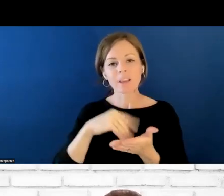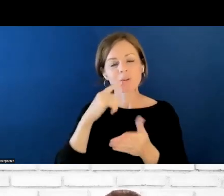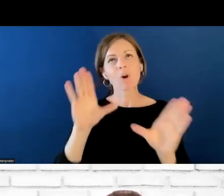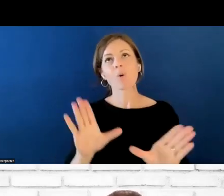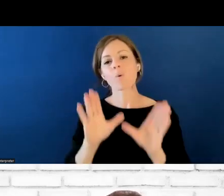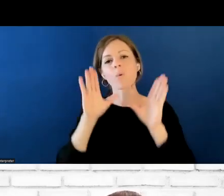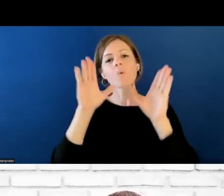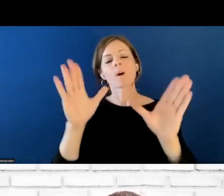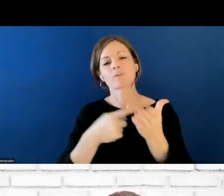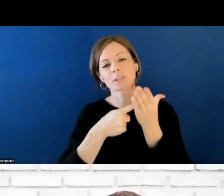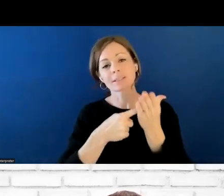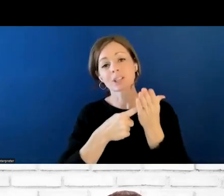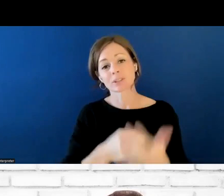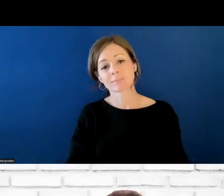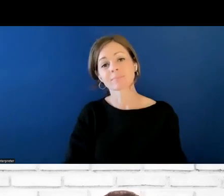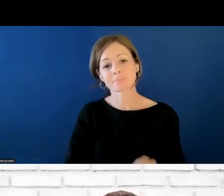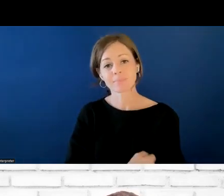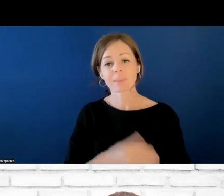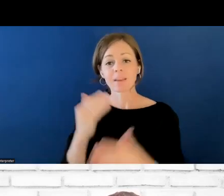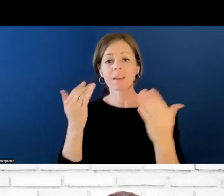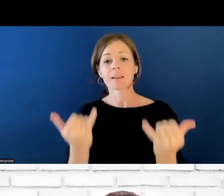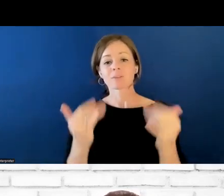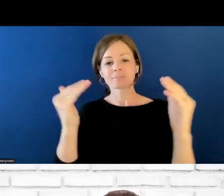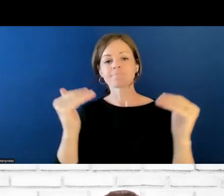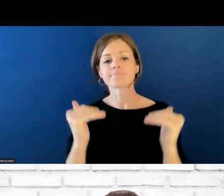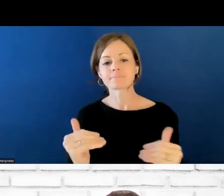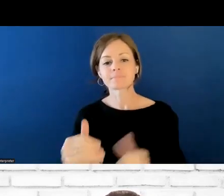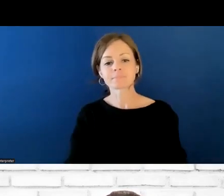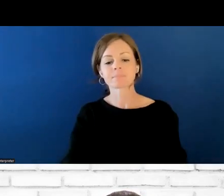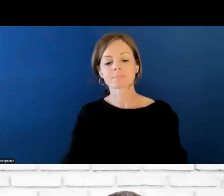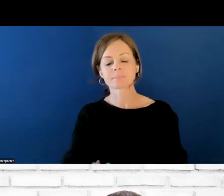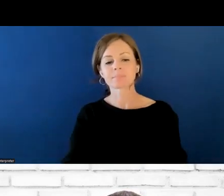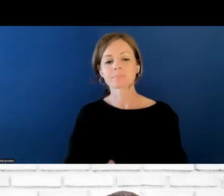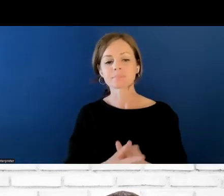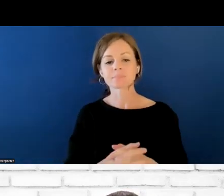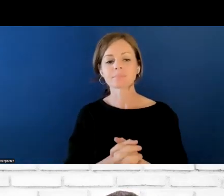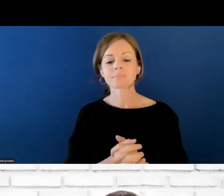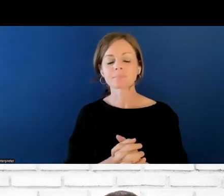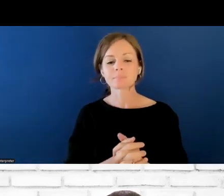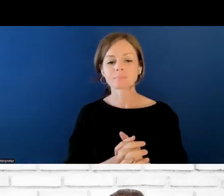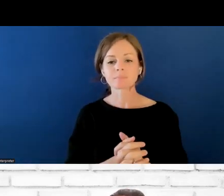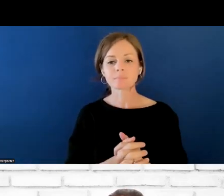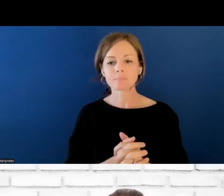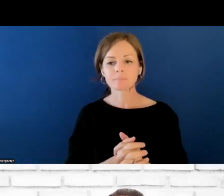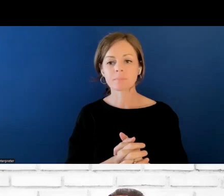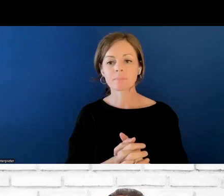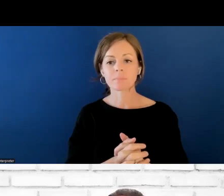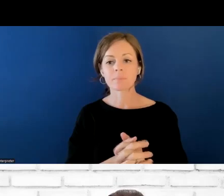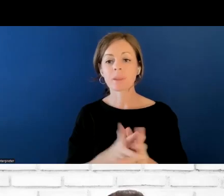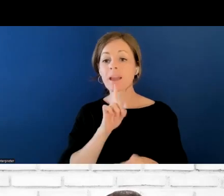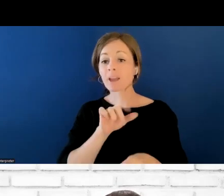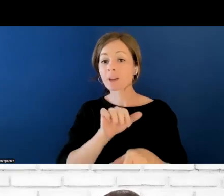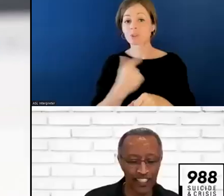wonderful discussion. Now let's move on to our next area. And we're going to actually turn around